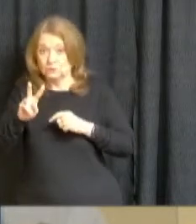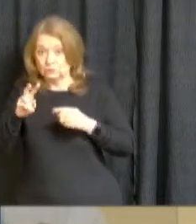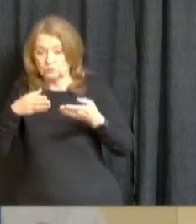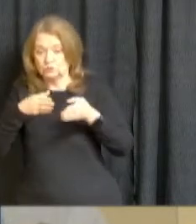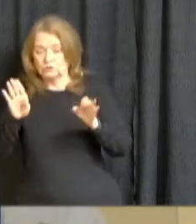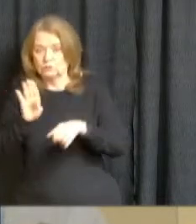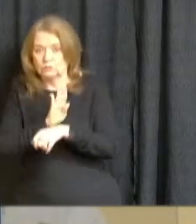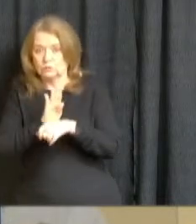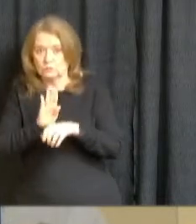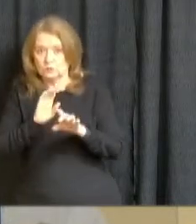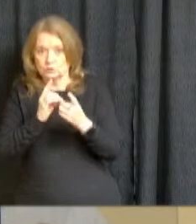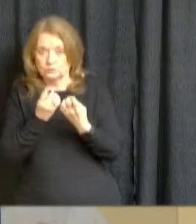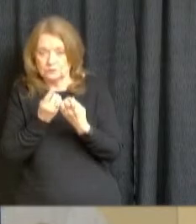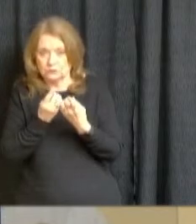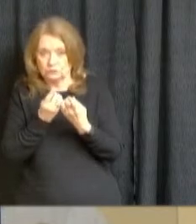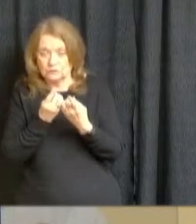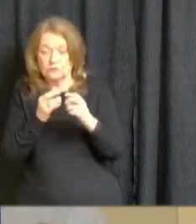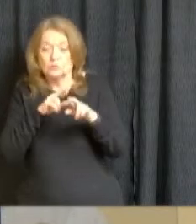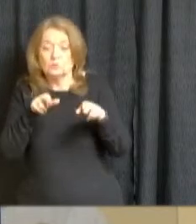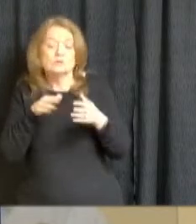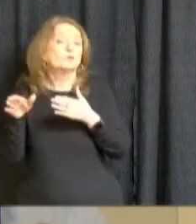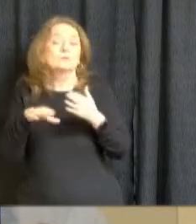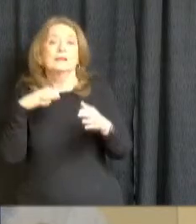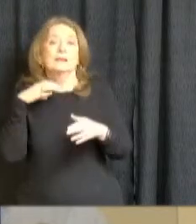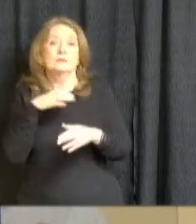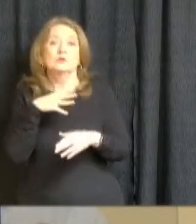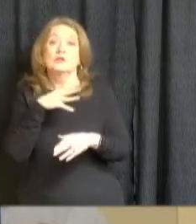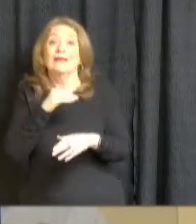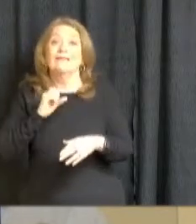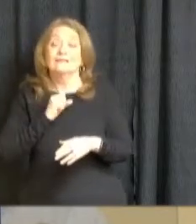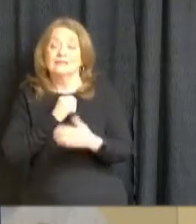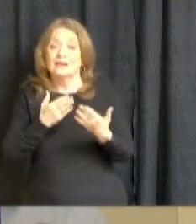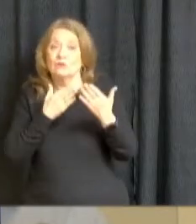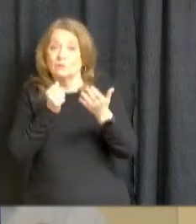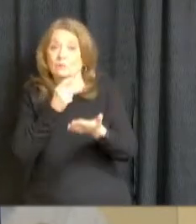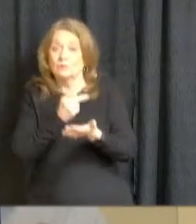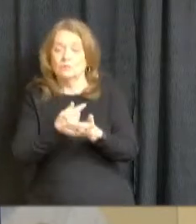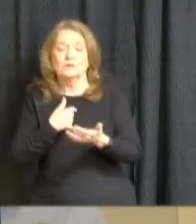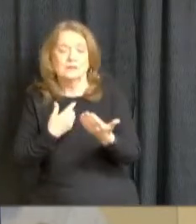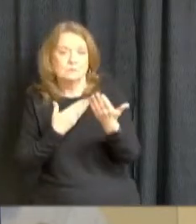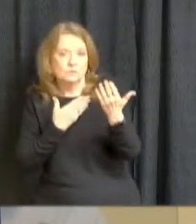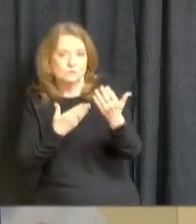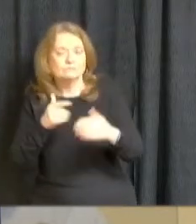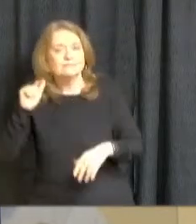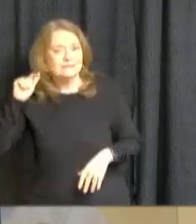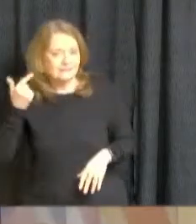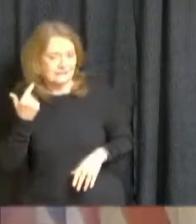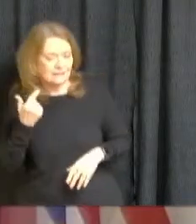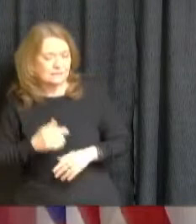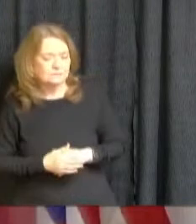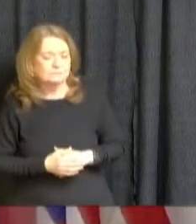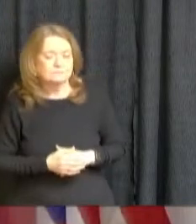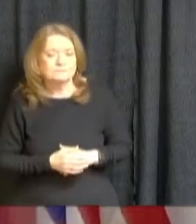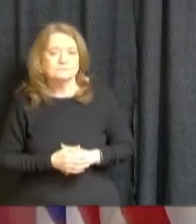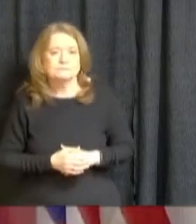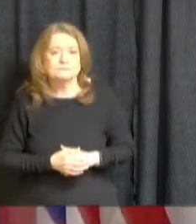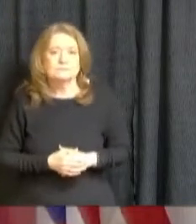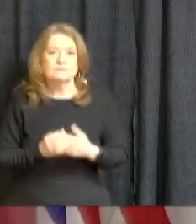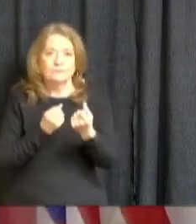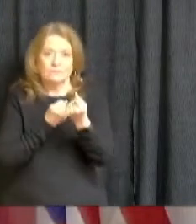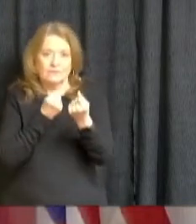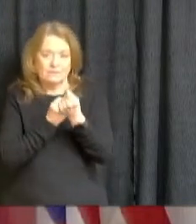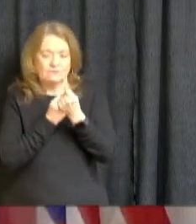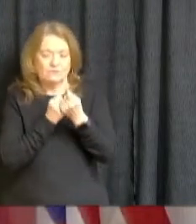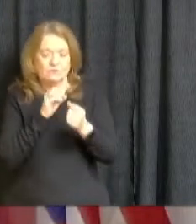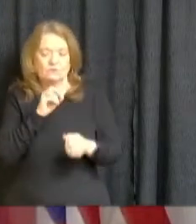General Commercial District. The Regional Planning Commission and the staff recommended approval, and I so move. Motion been made and properly seconded in favor